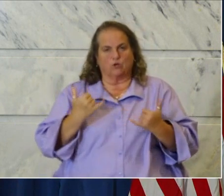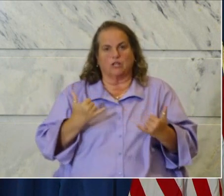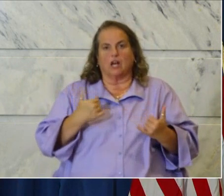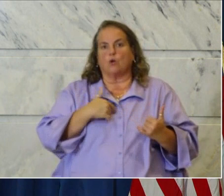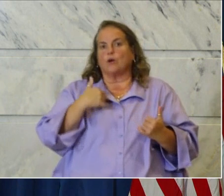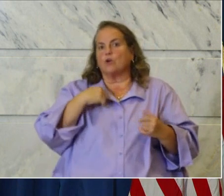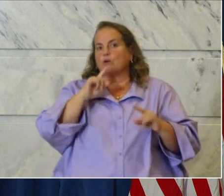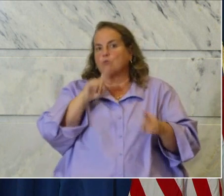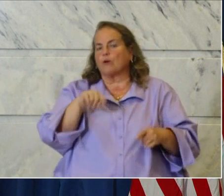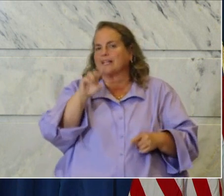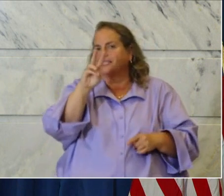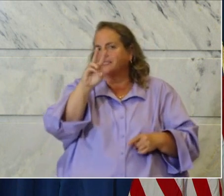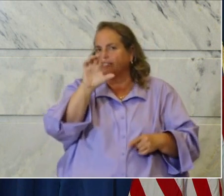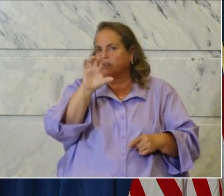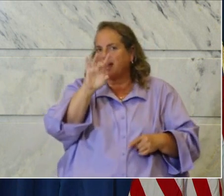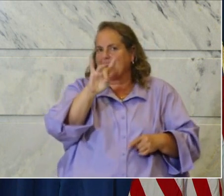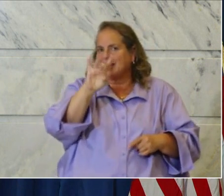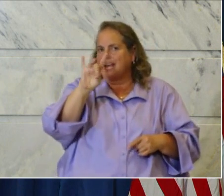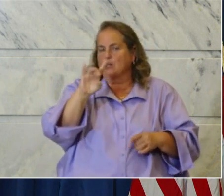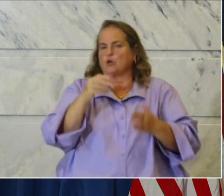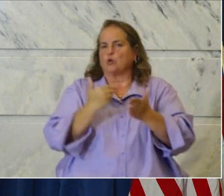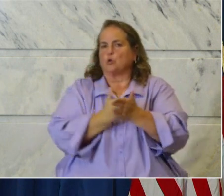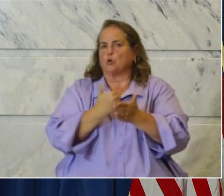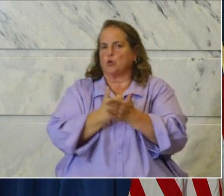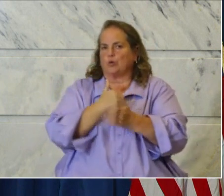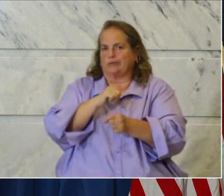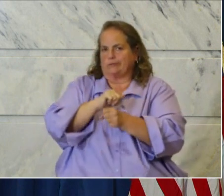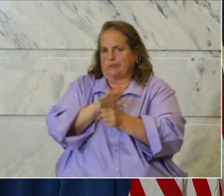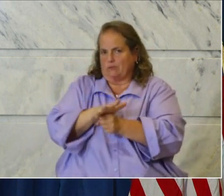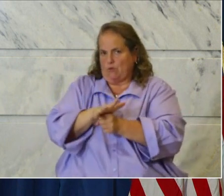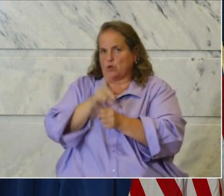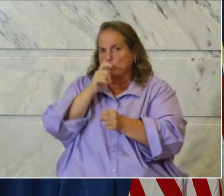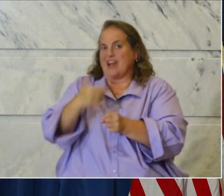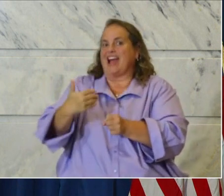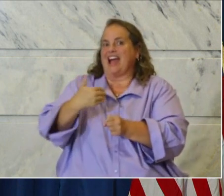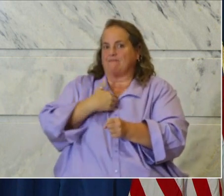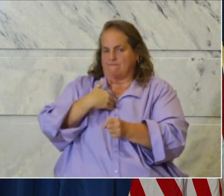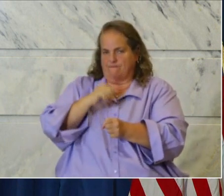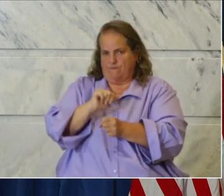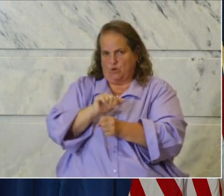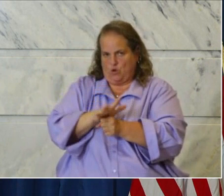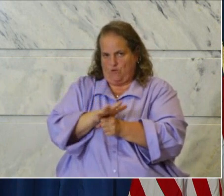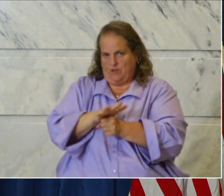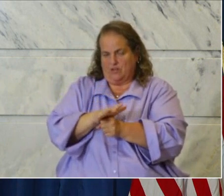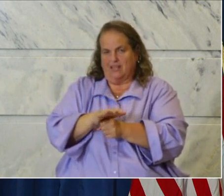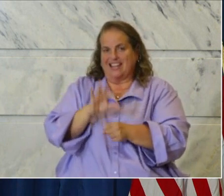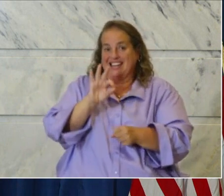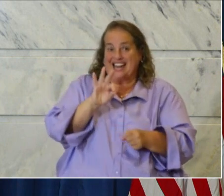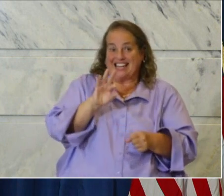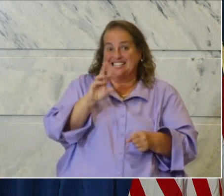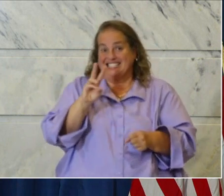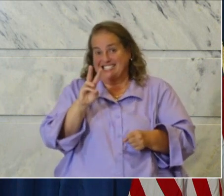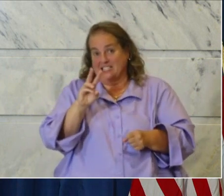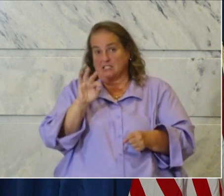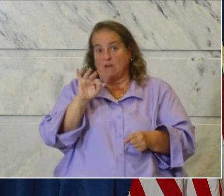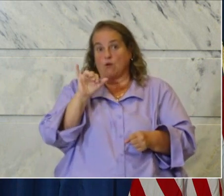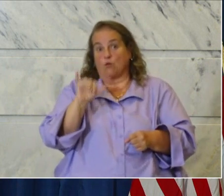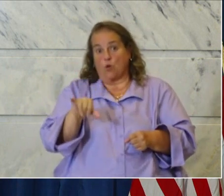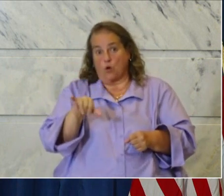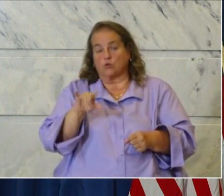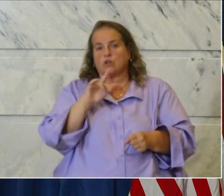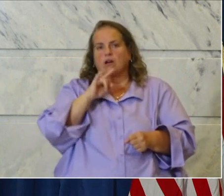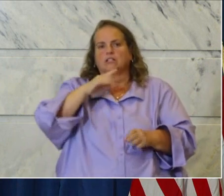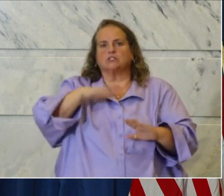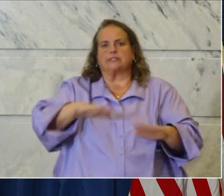we are reporting 688 new positive cases of COVID-19. 96 of those